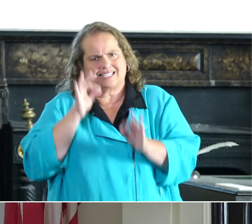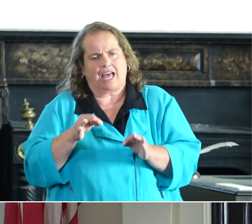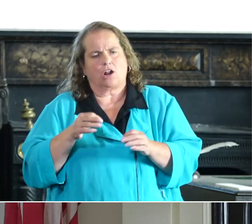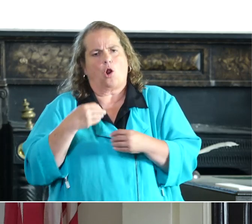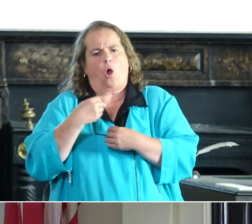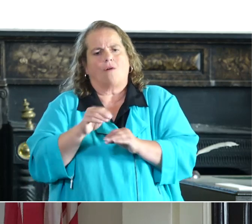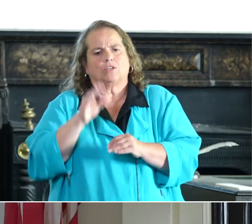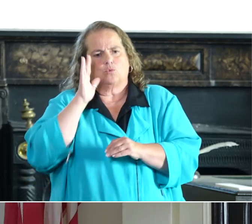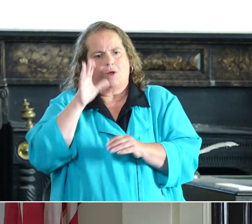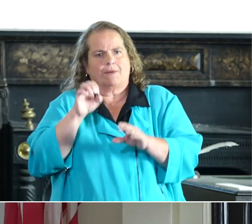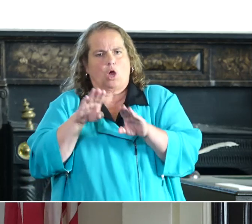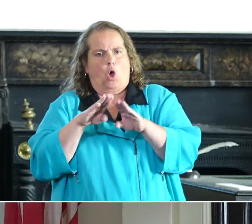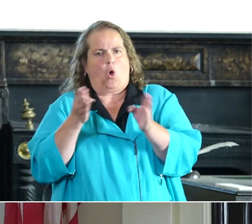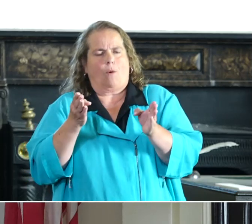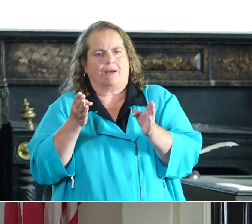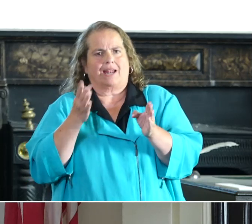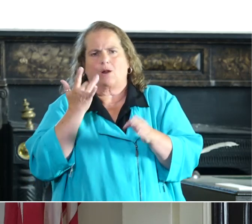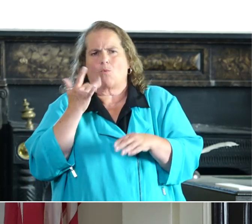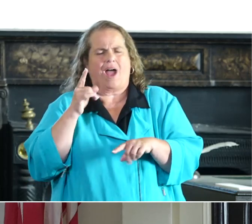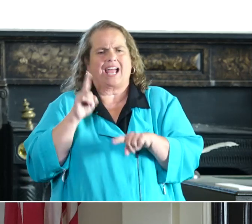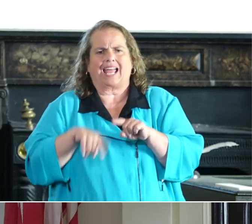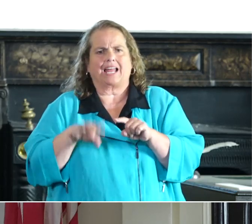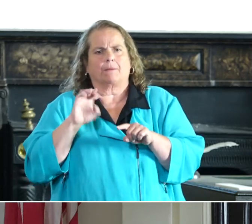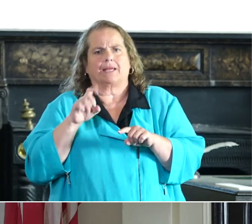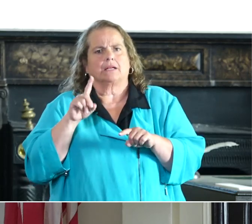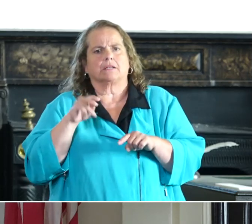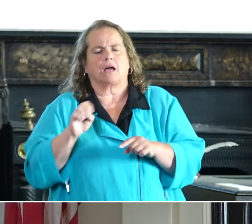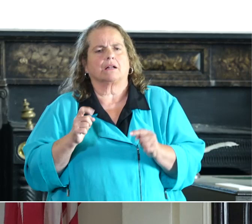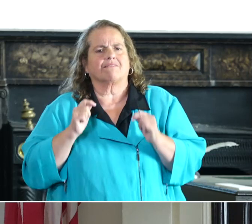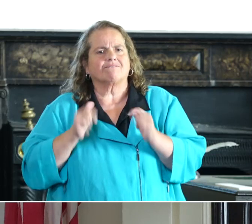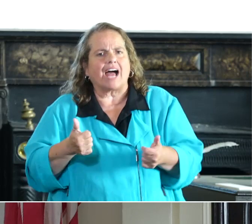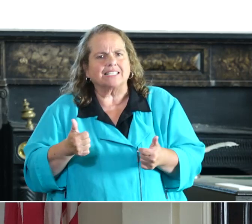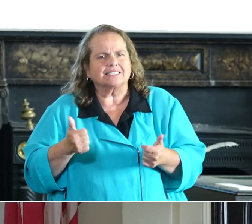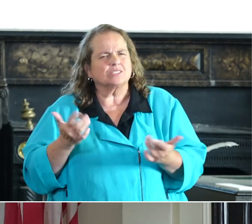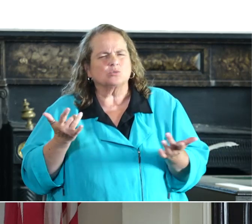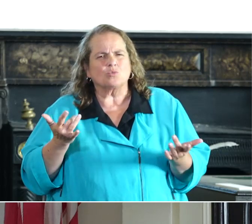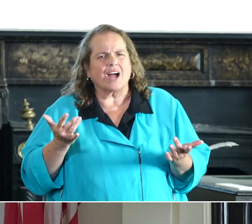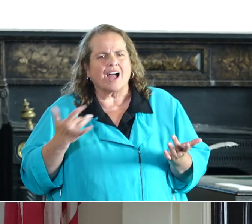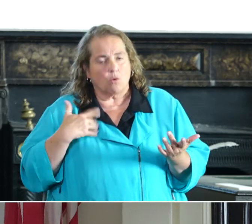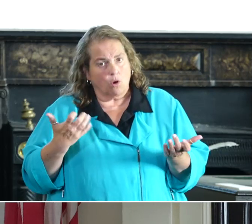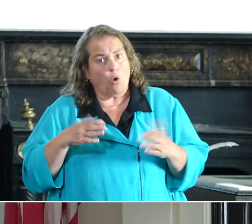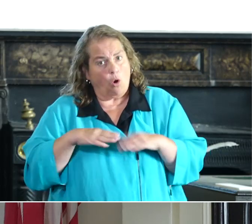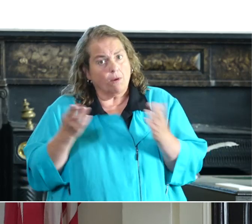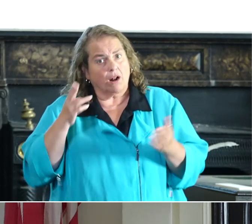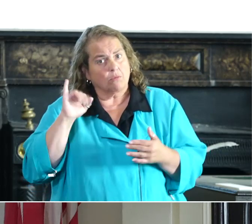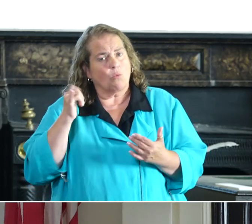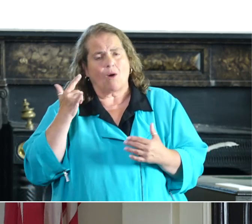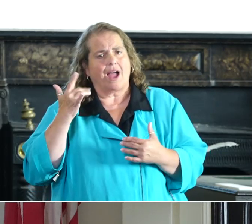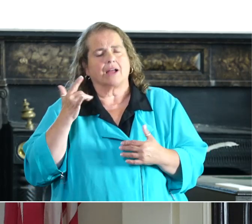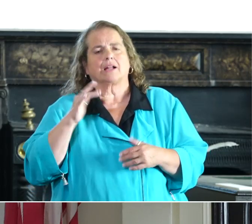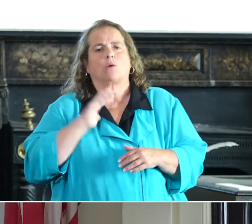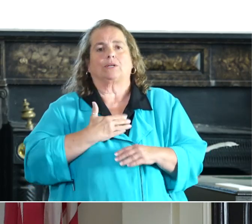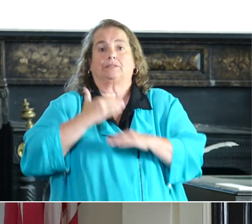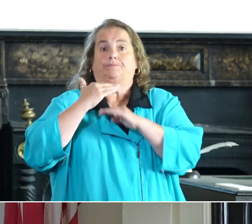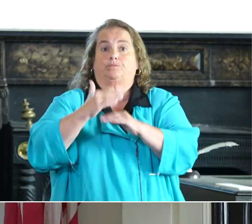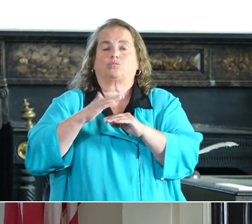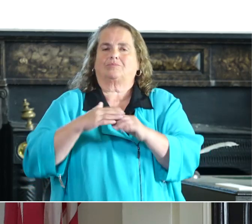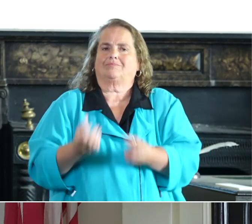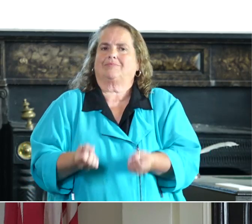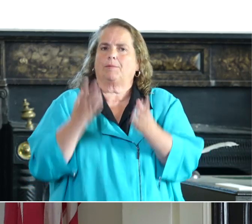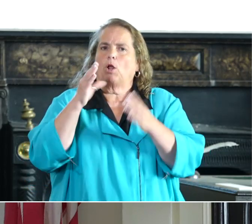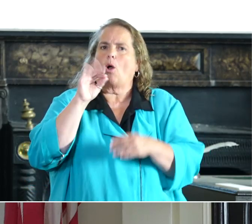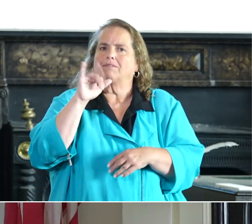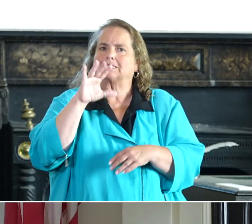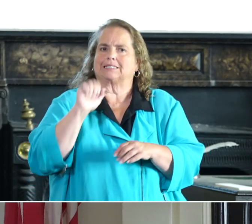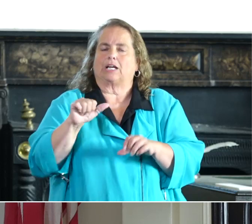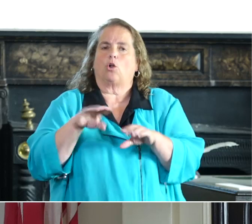open, and why can't it be done sooner than this week for people? Our limitations on how many offices can